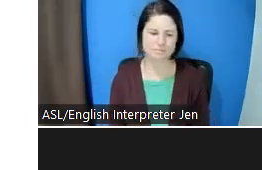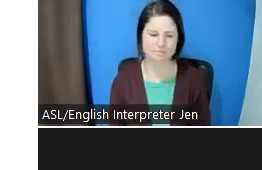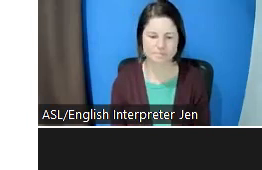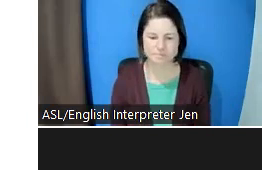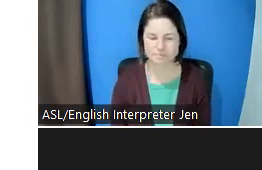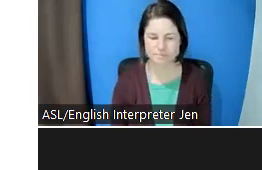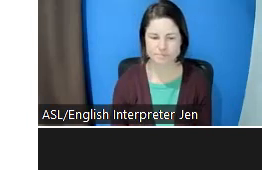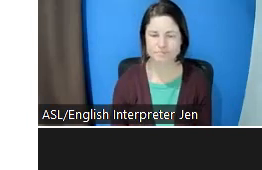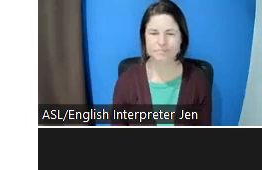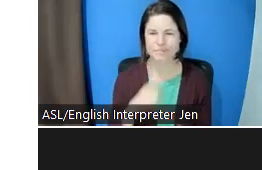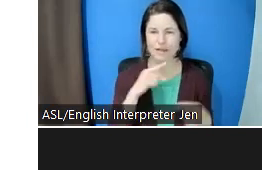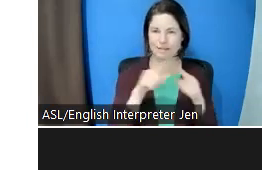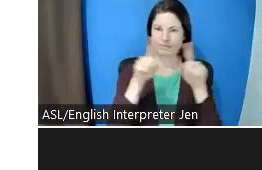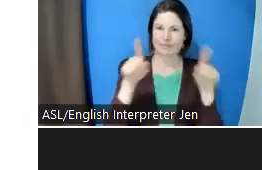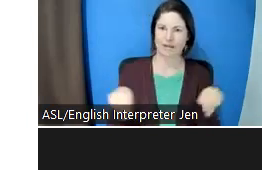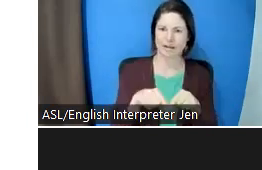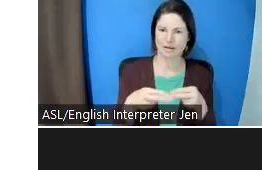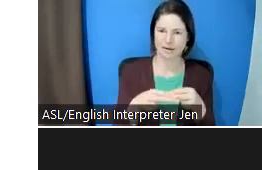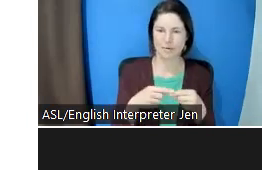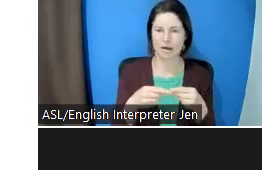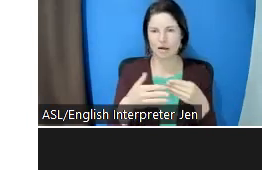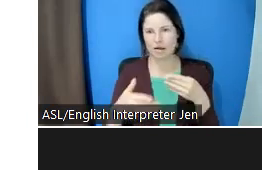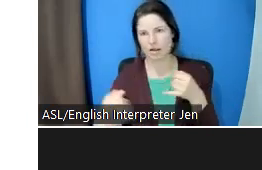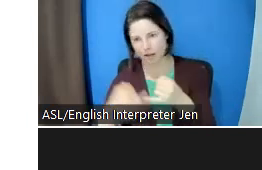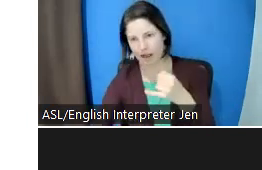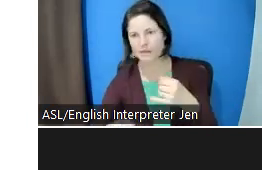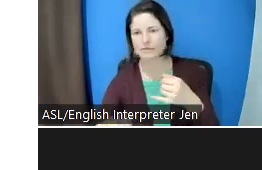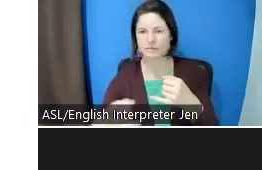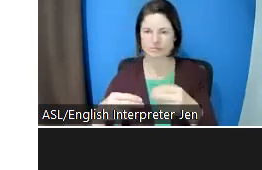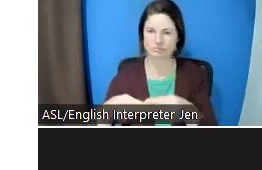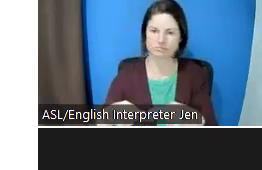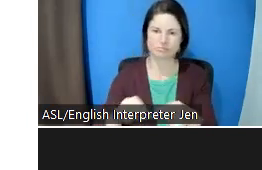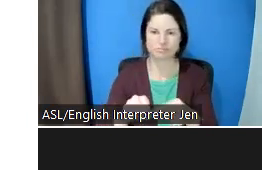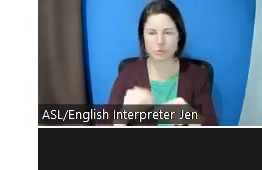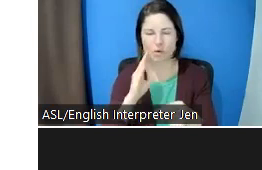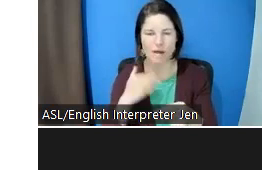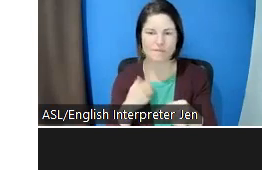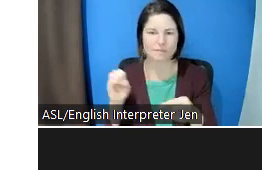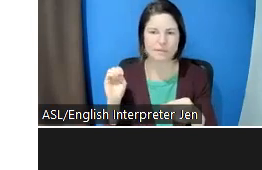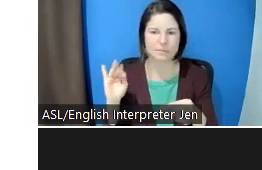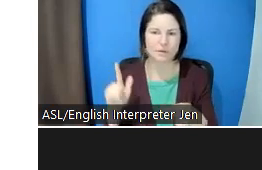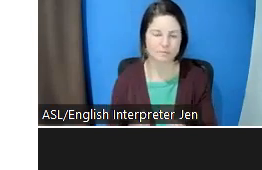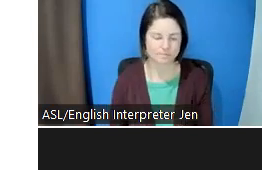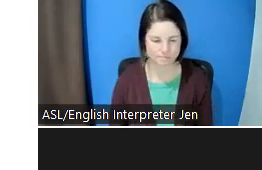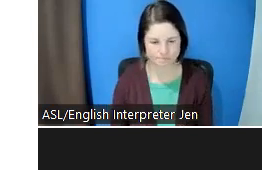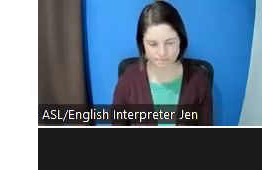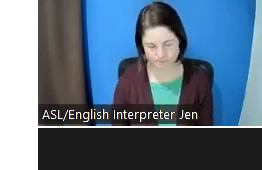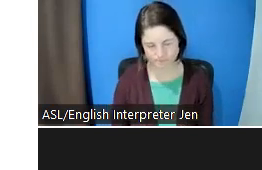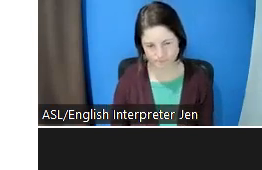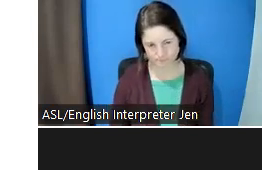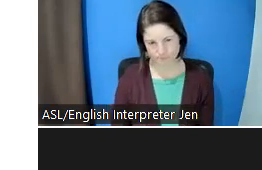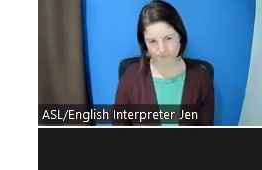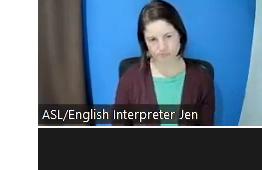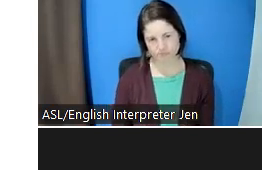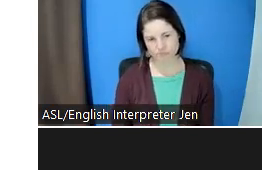deck, sorry. And right here is a link on